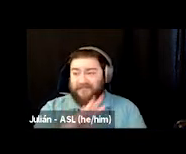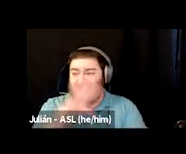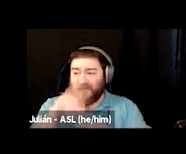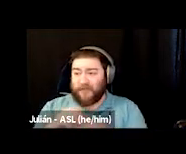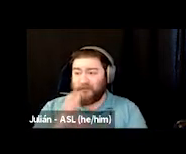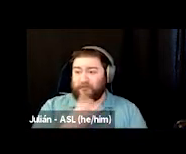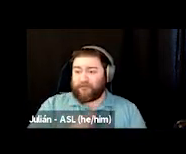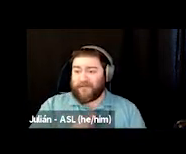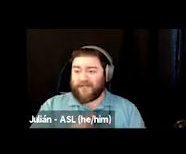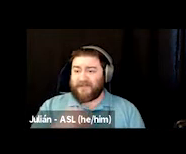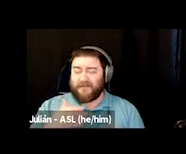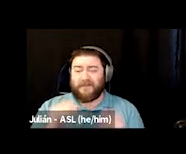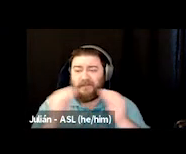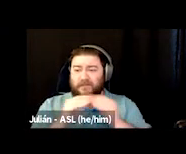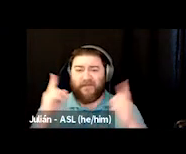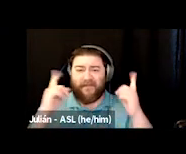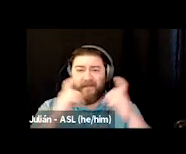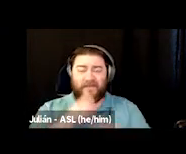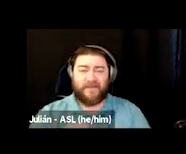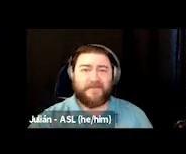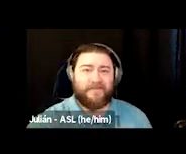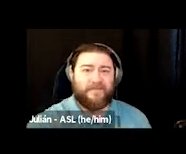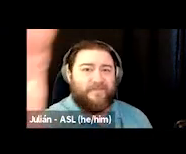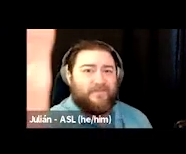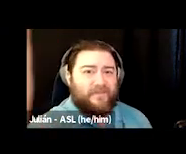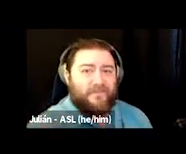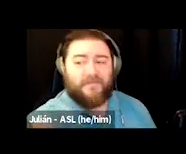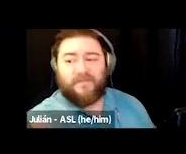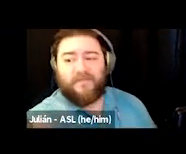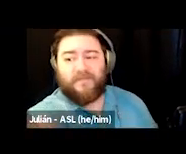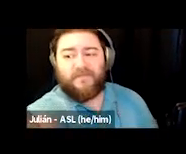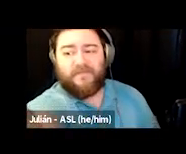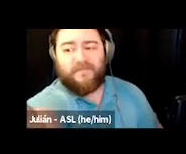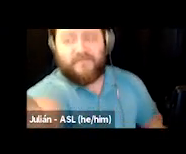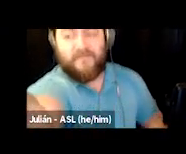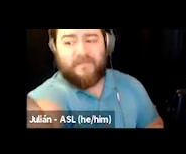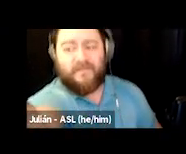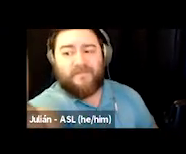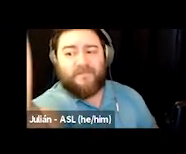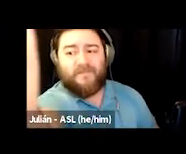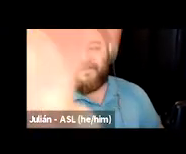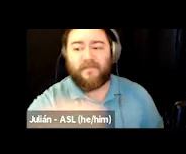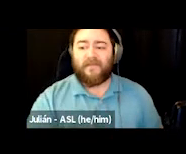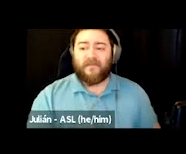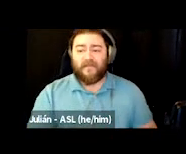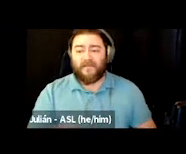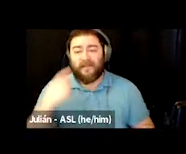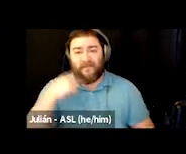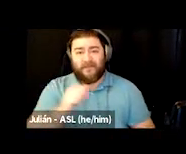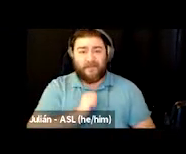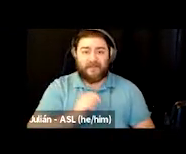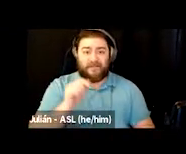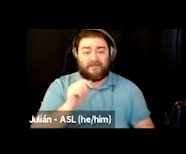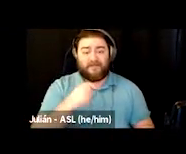We want to stay on our hormones as long as we can, particularly if you're like me and you started transitioning at